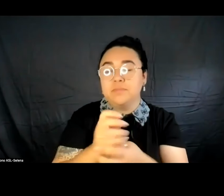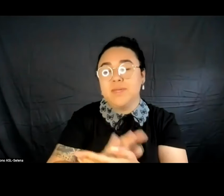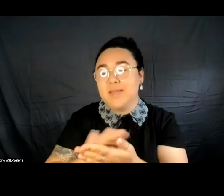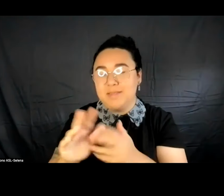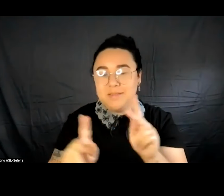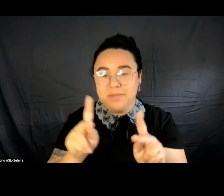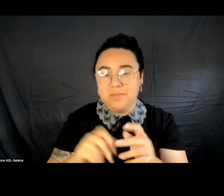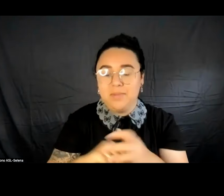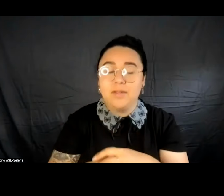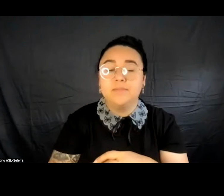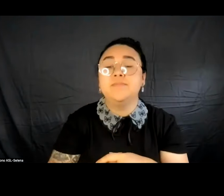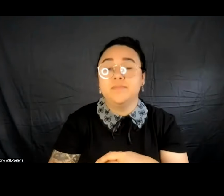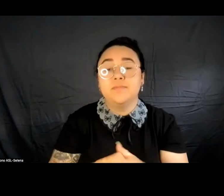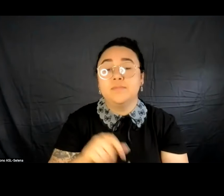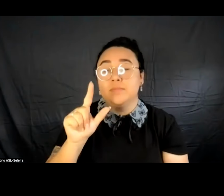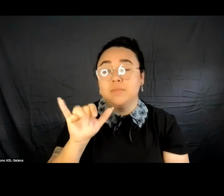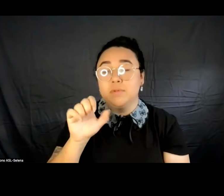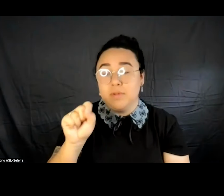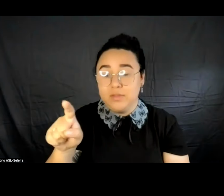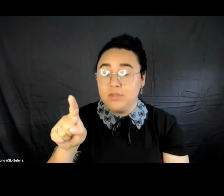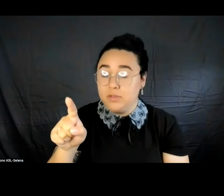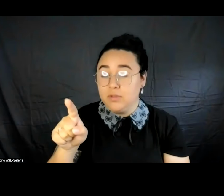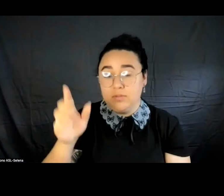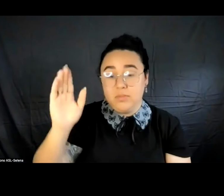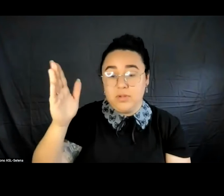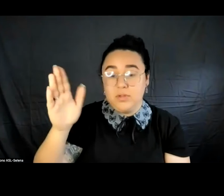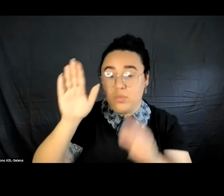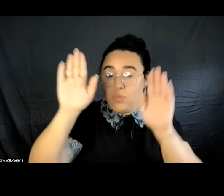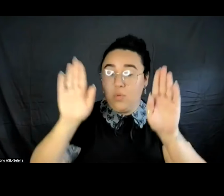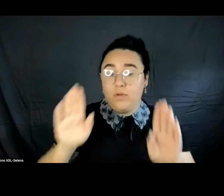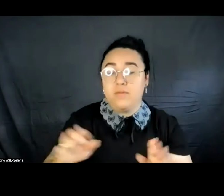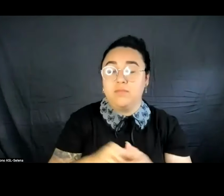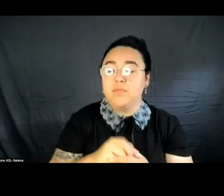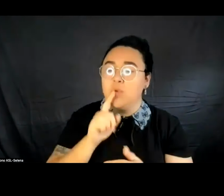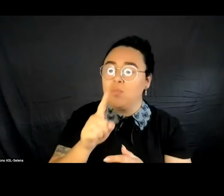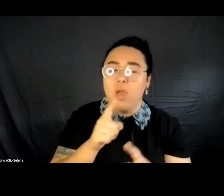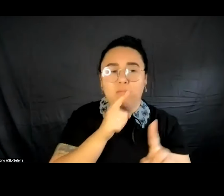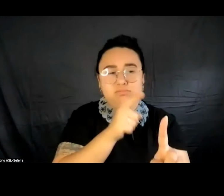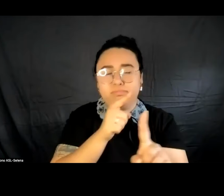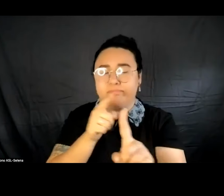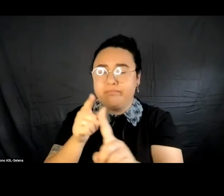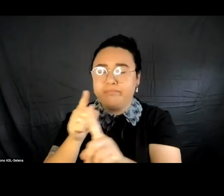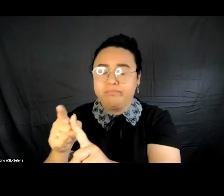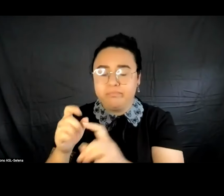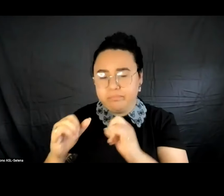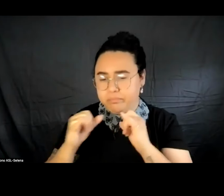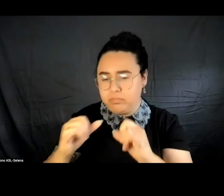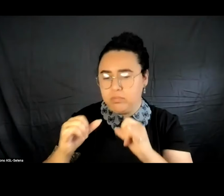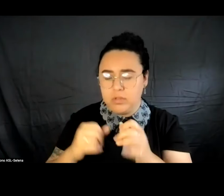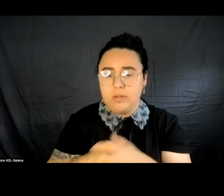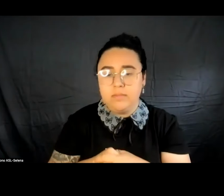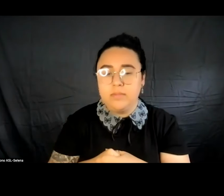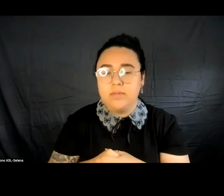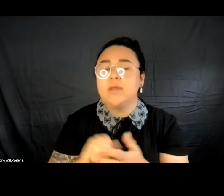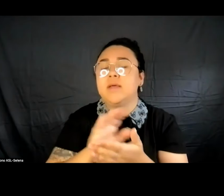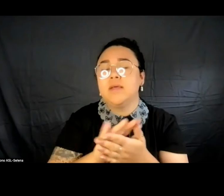And on that note, Luis, your presentation was wonderful. And you really touched on a lot of the things that I wanted to talk about today. So it's kind of